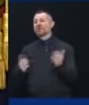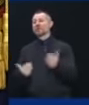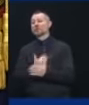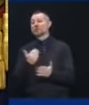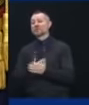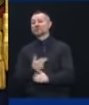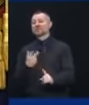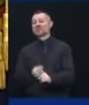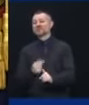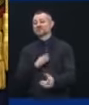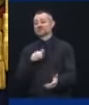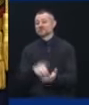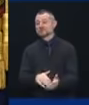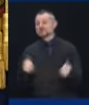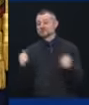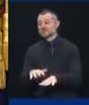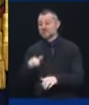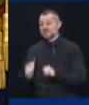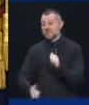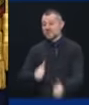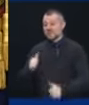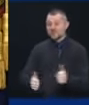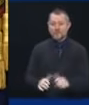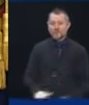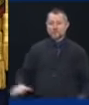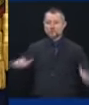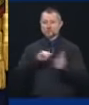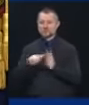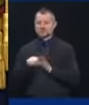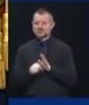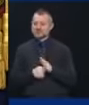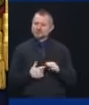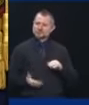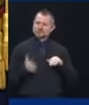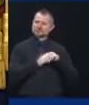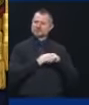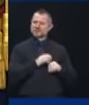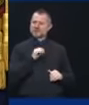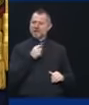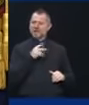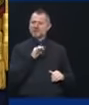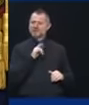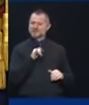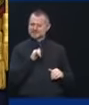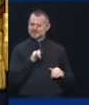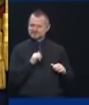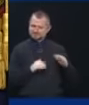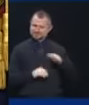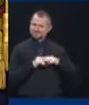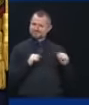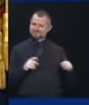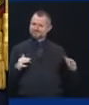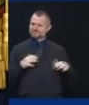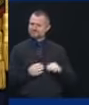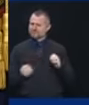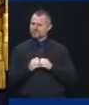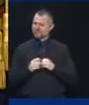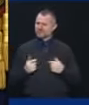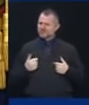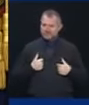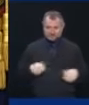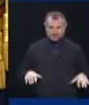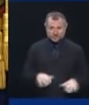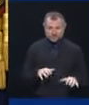the state. We've increased capacity dramatically. You've seen me doing that. We're negotiating